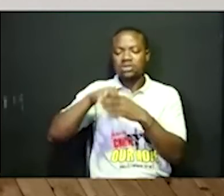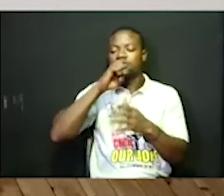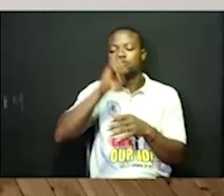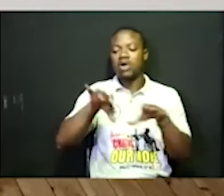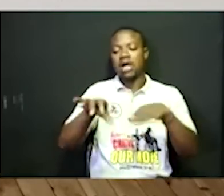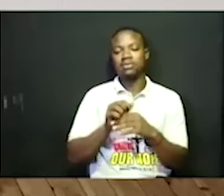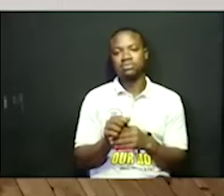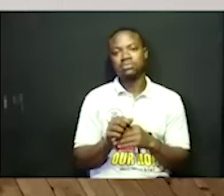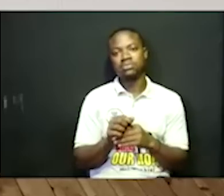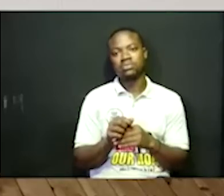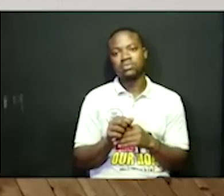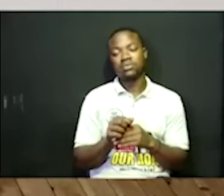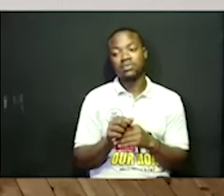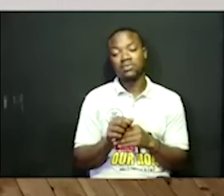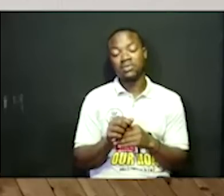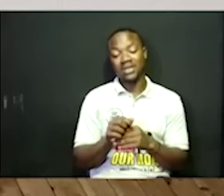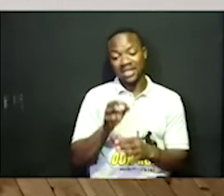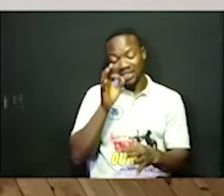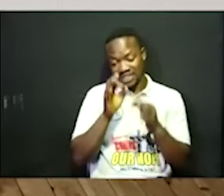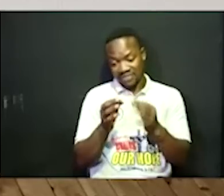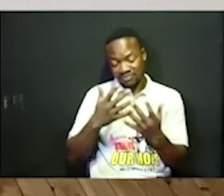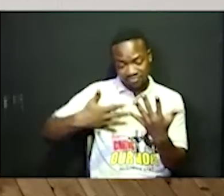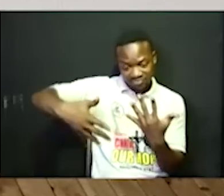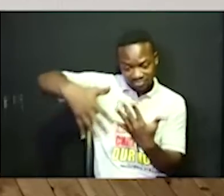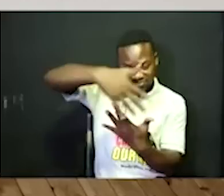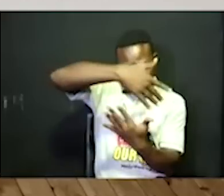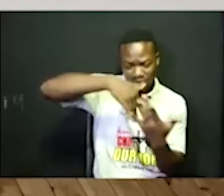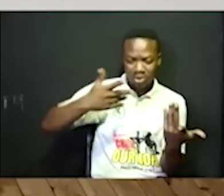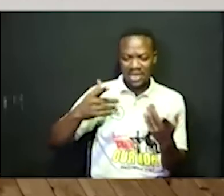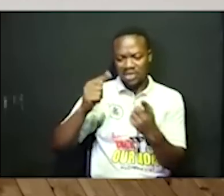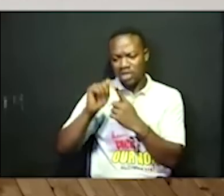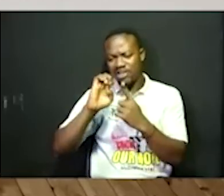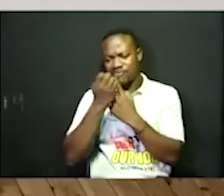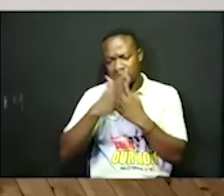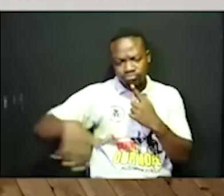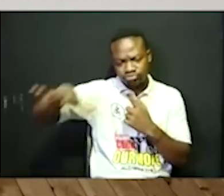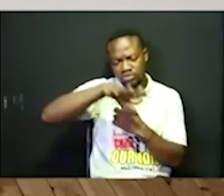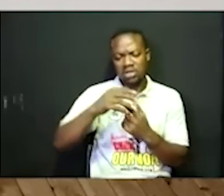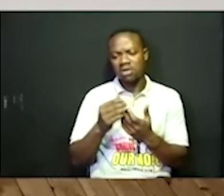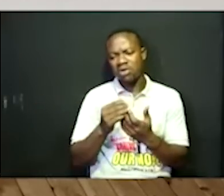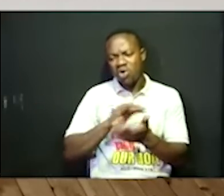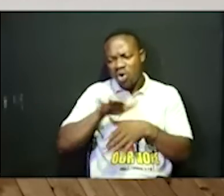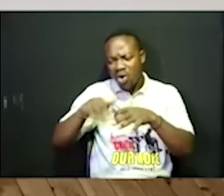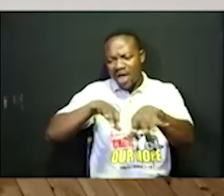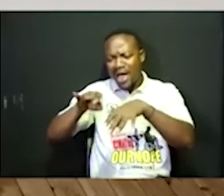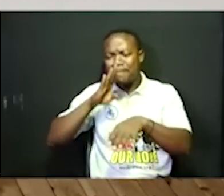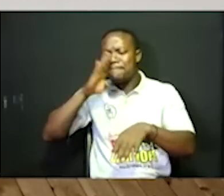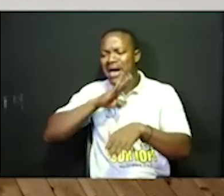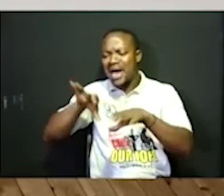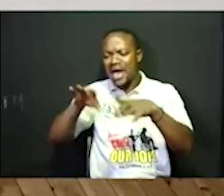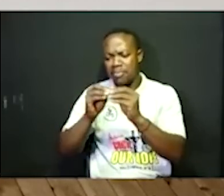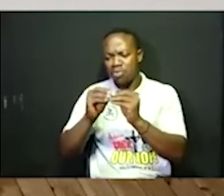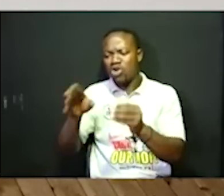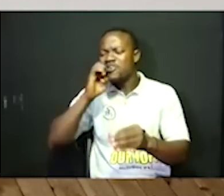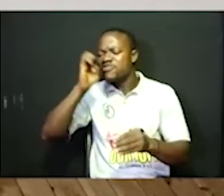sani ya uyasi ya yeno se oti nipa antemwa sani pa kono wadie nina no edru wong wabonimwa wong hini